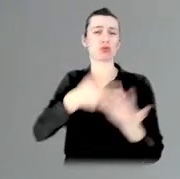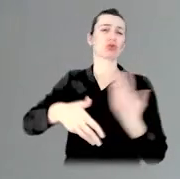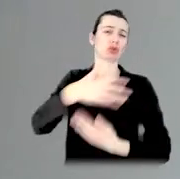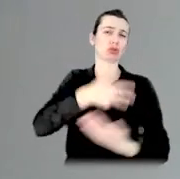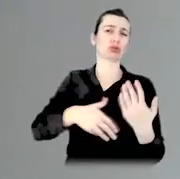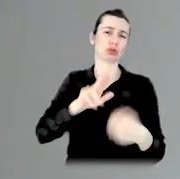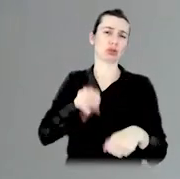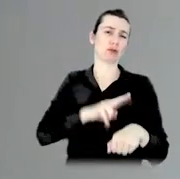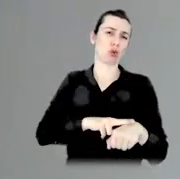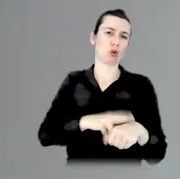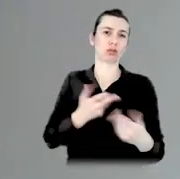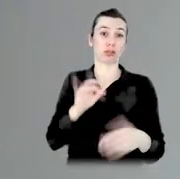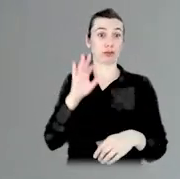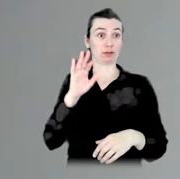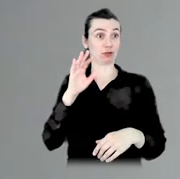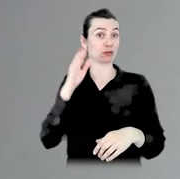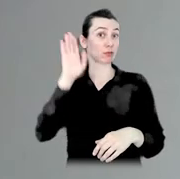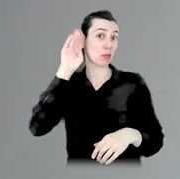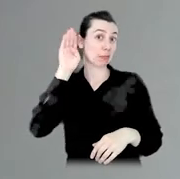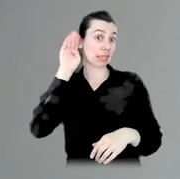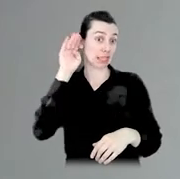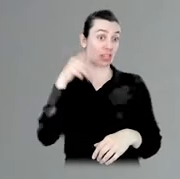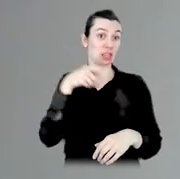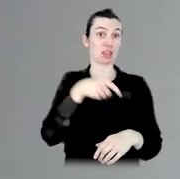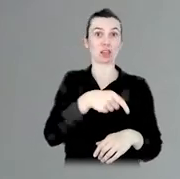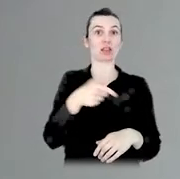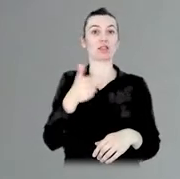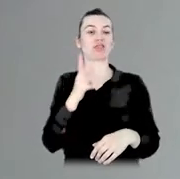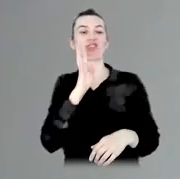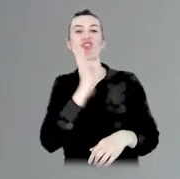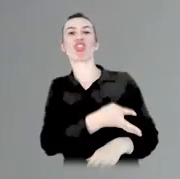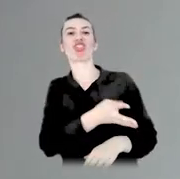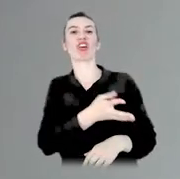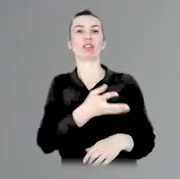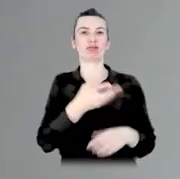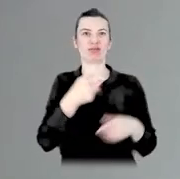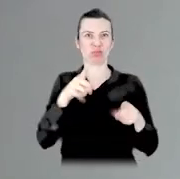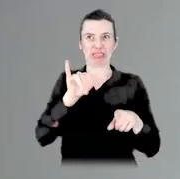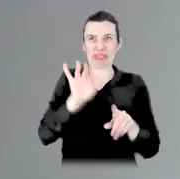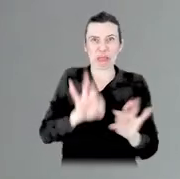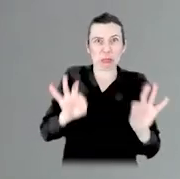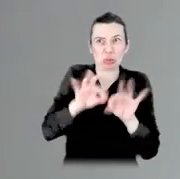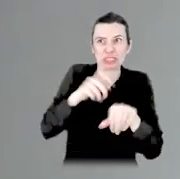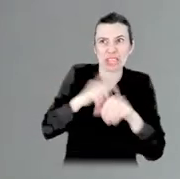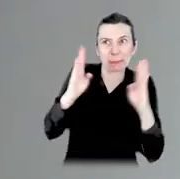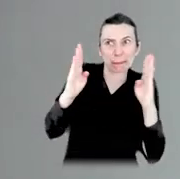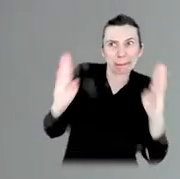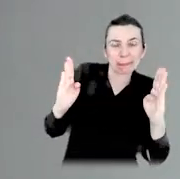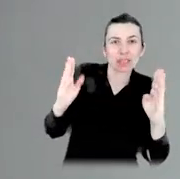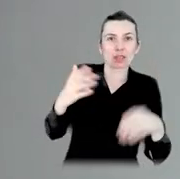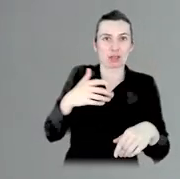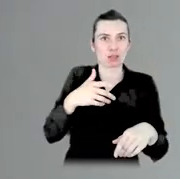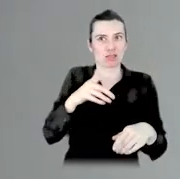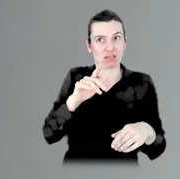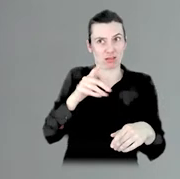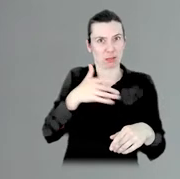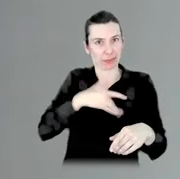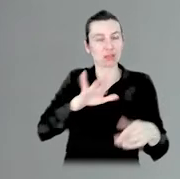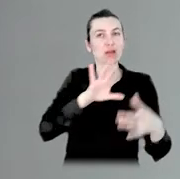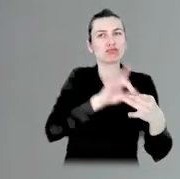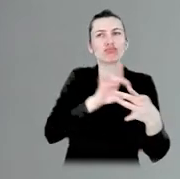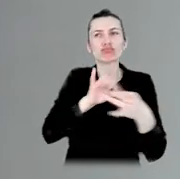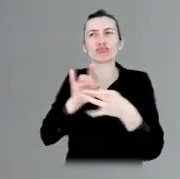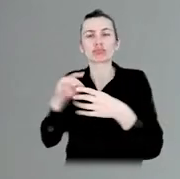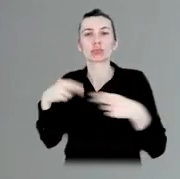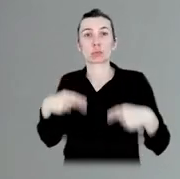if an animal doesn't get handled as a baby, say a puppy doesn't get handled during that critical period of puppyhood where